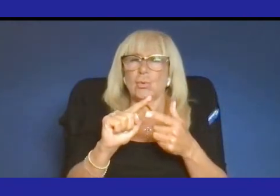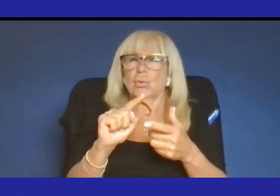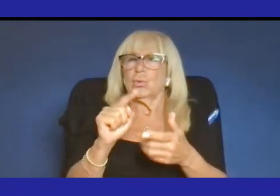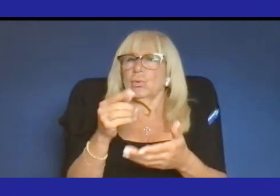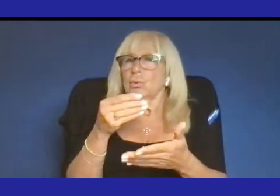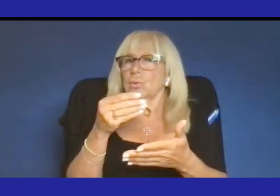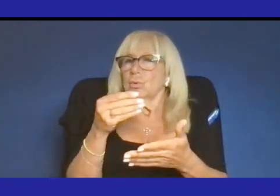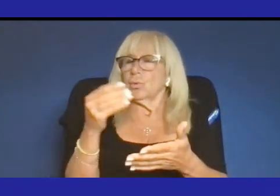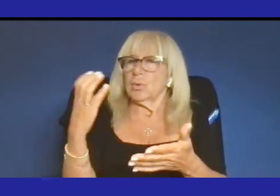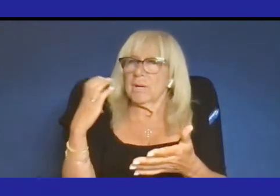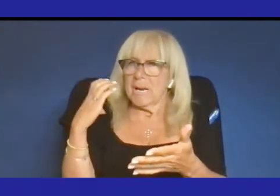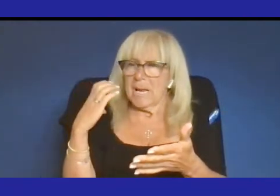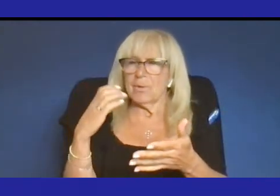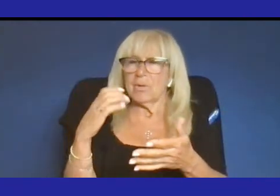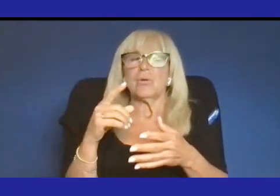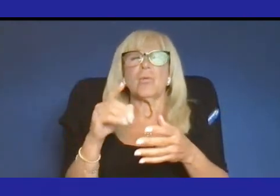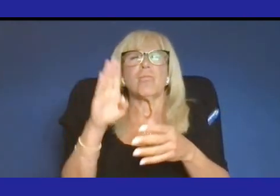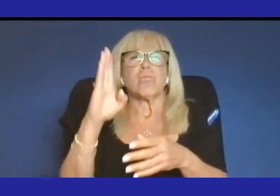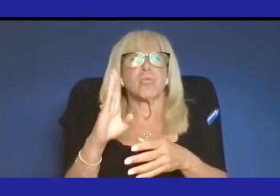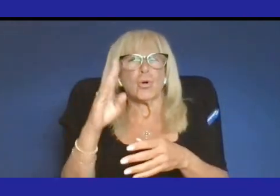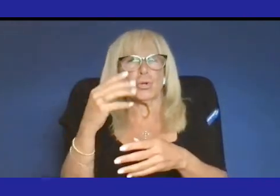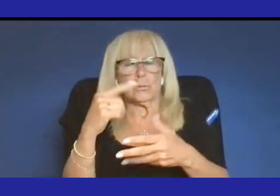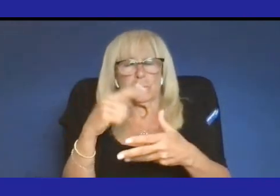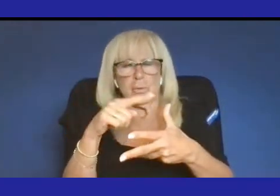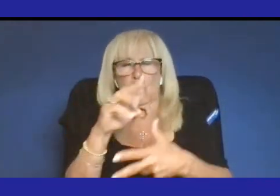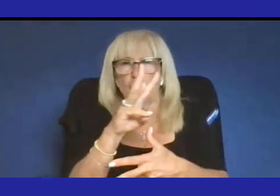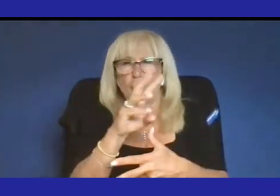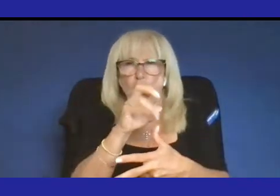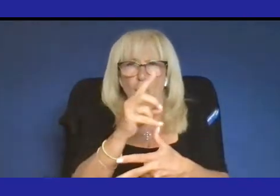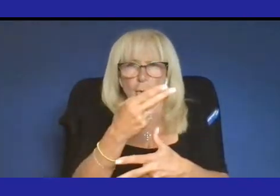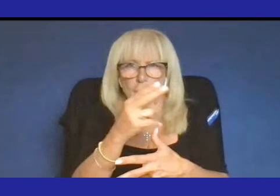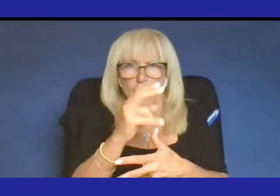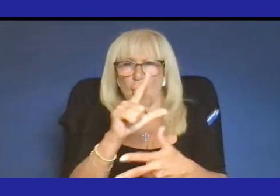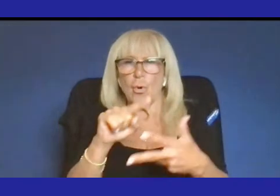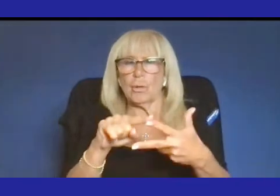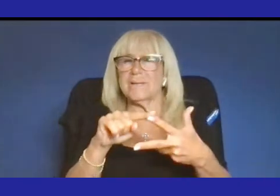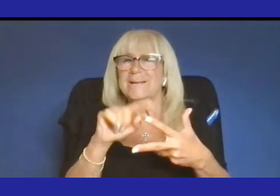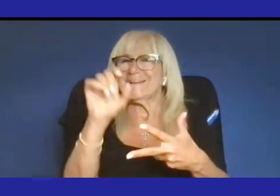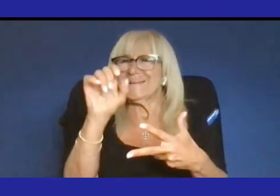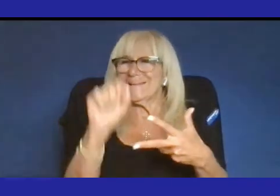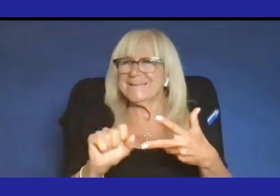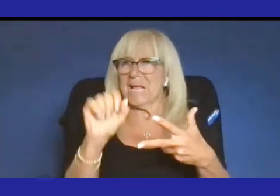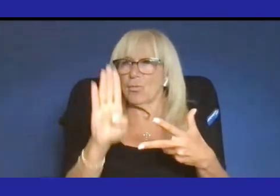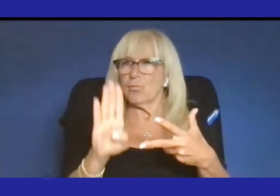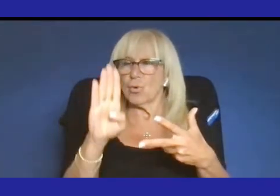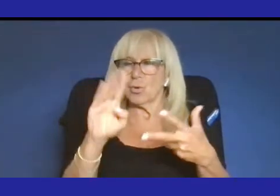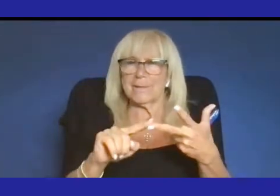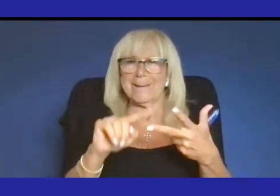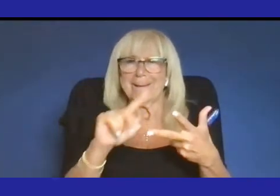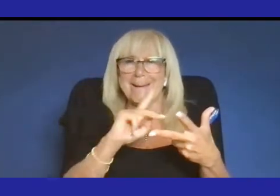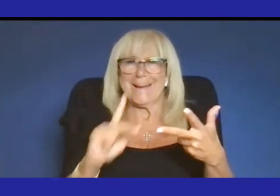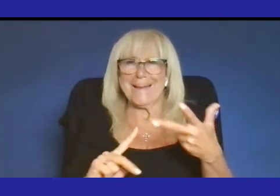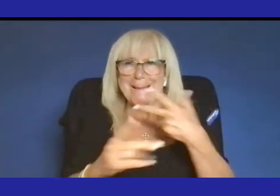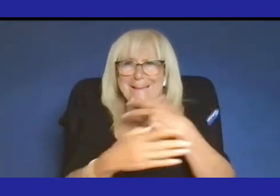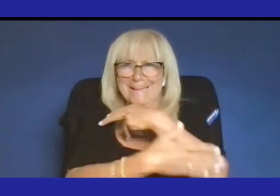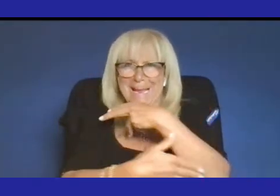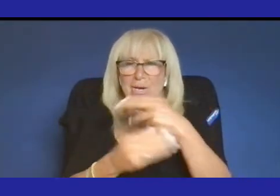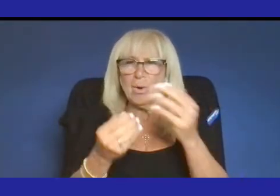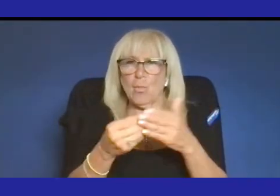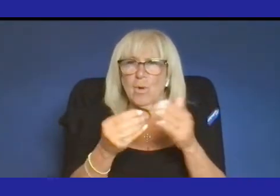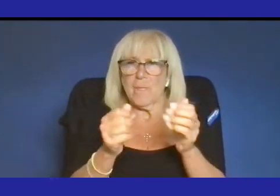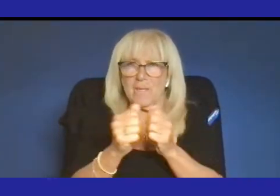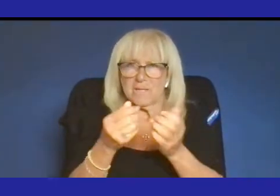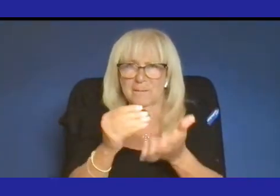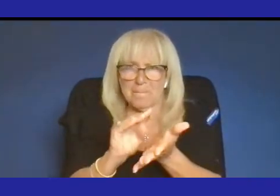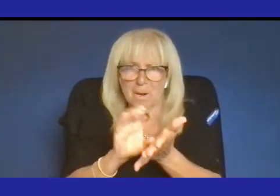care hospitals, Woodhull, South Brooklyn, and Kings County. With this funding, we will make major modifications